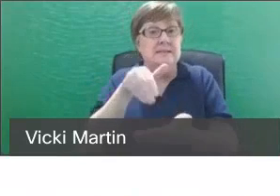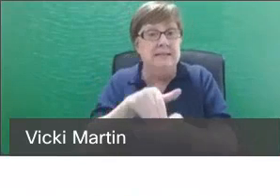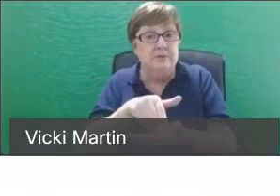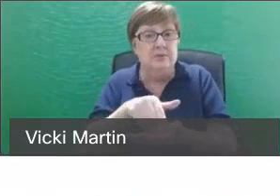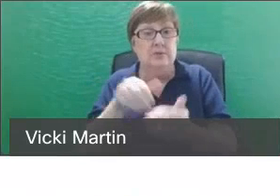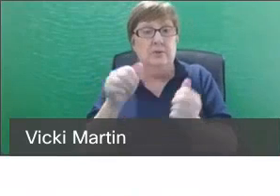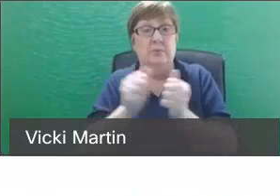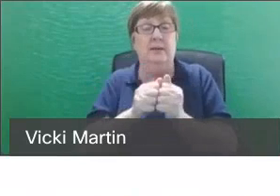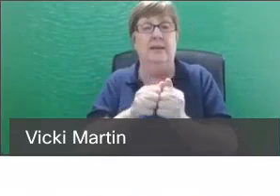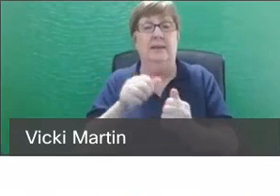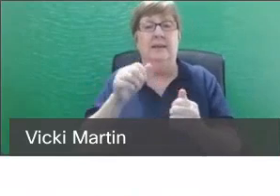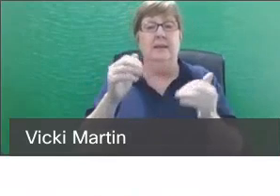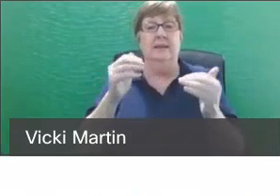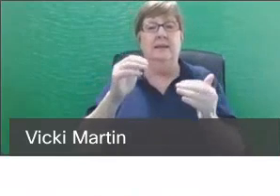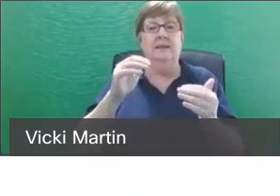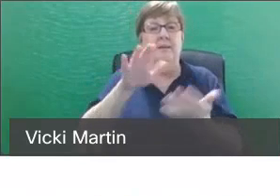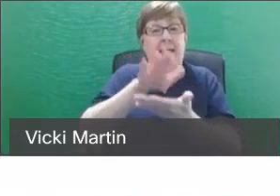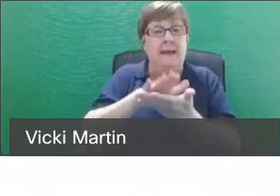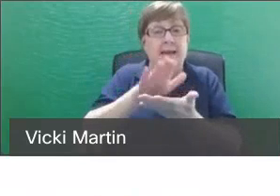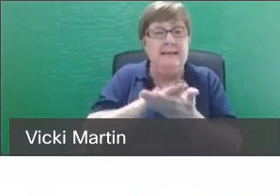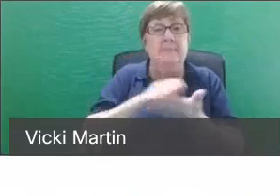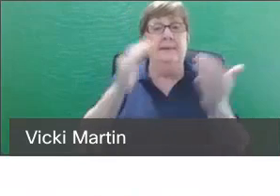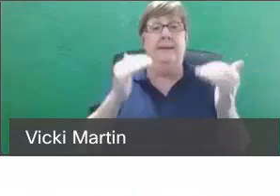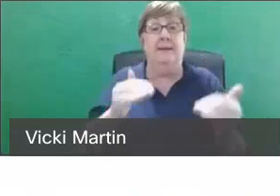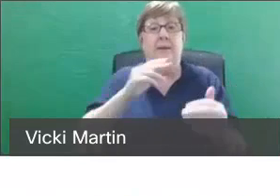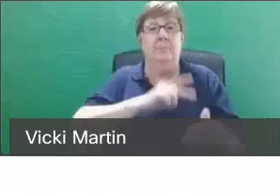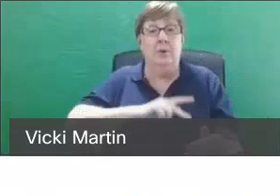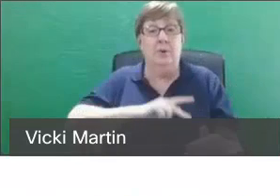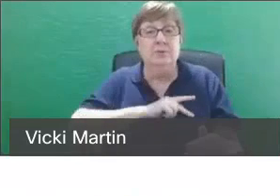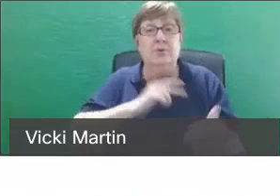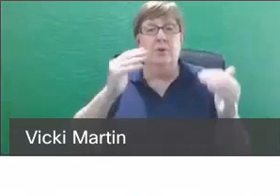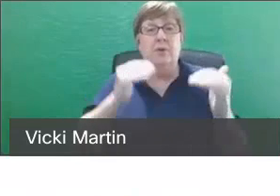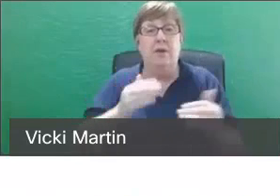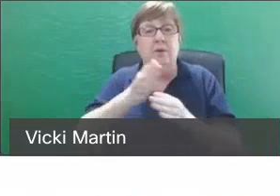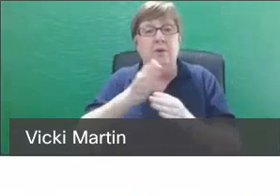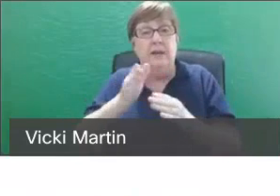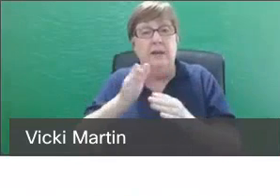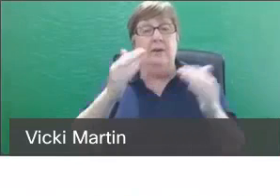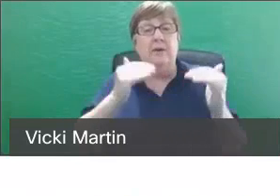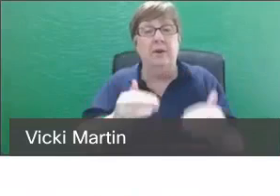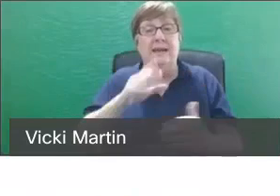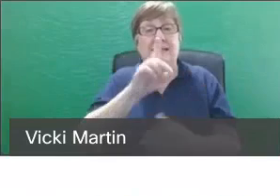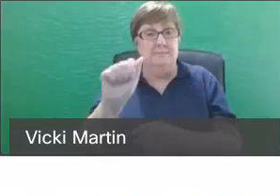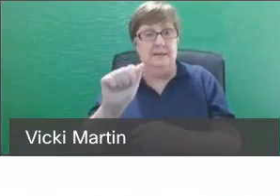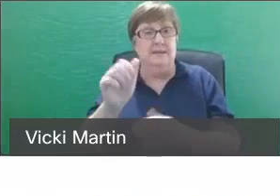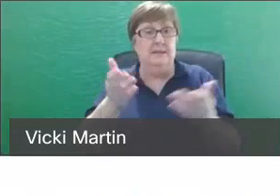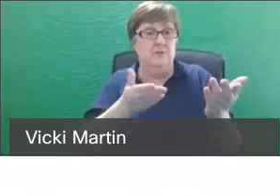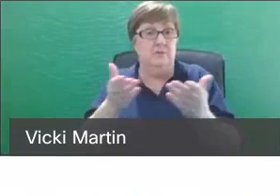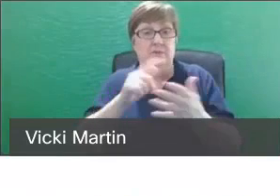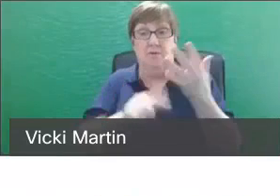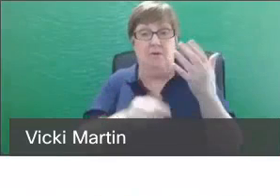services, disability services. I've also included that link on the right side of this slide.